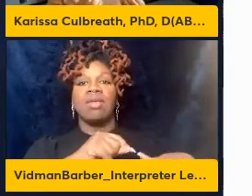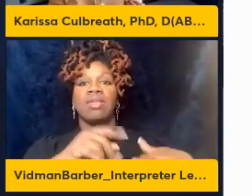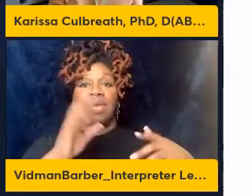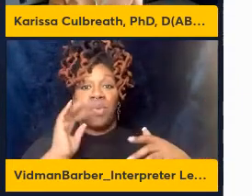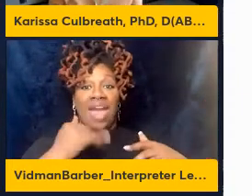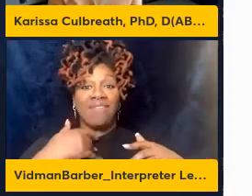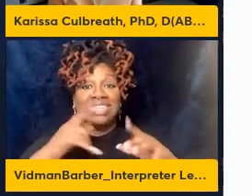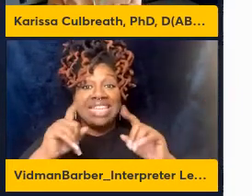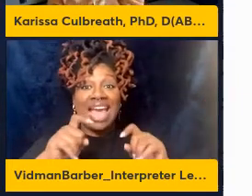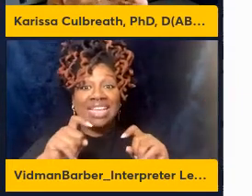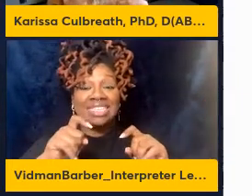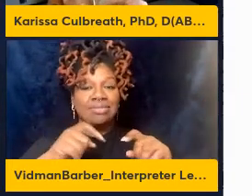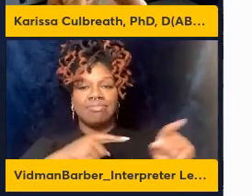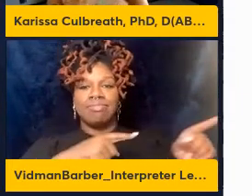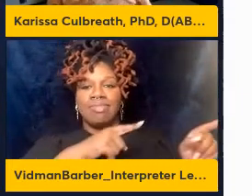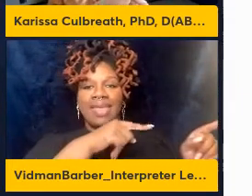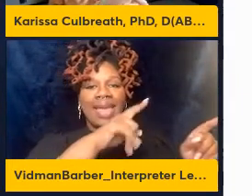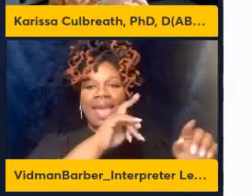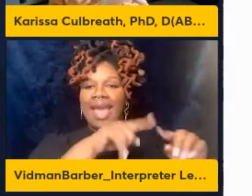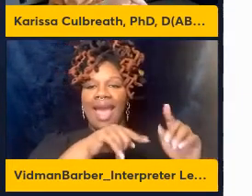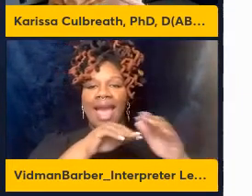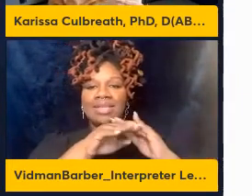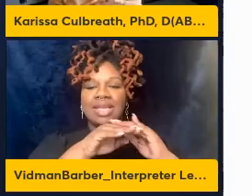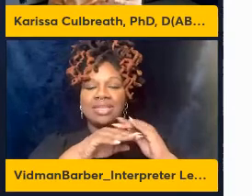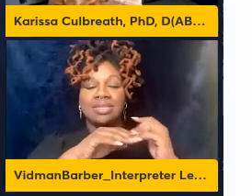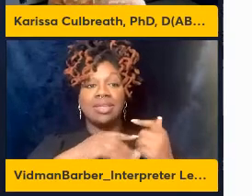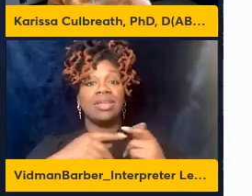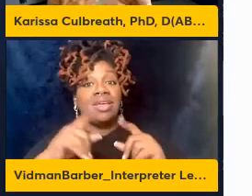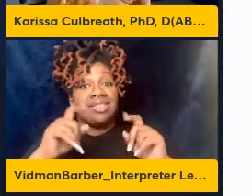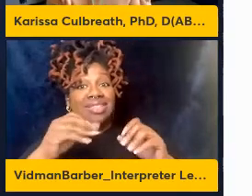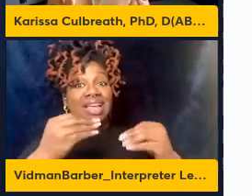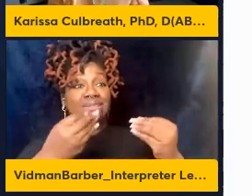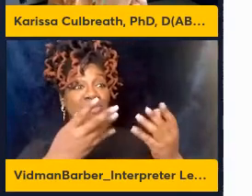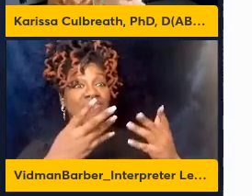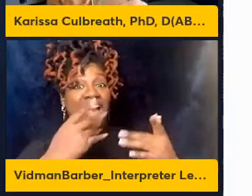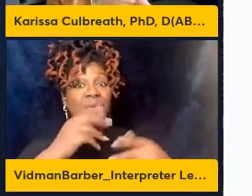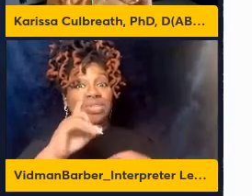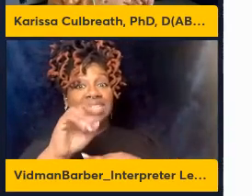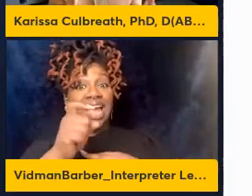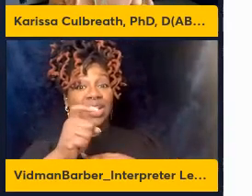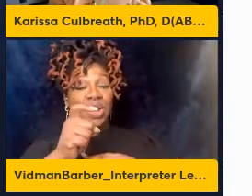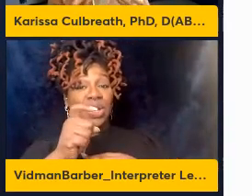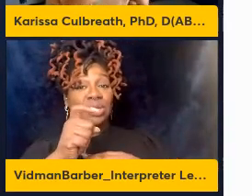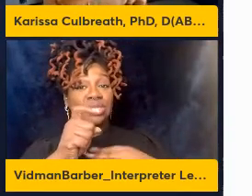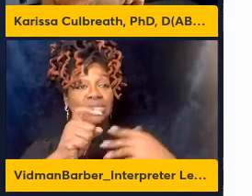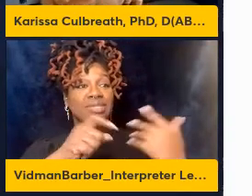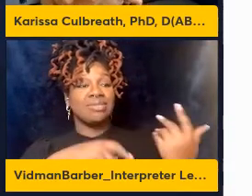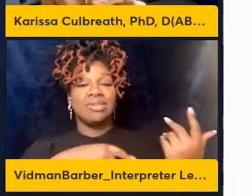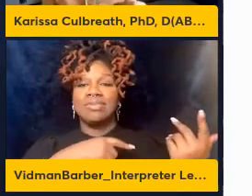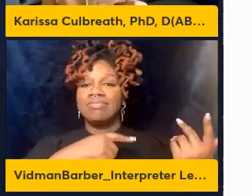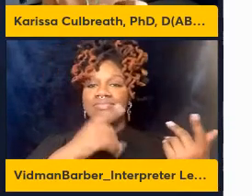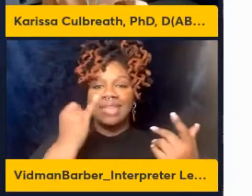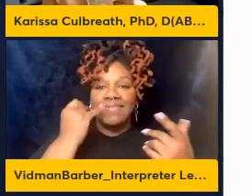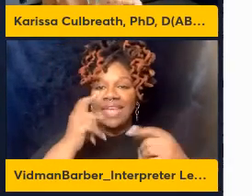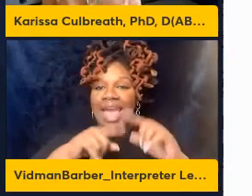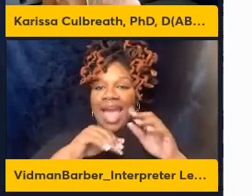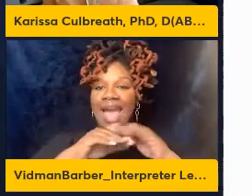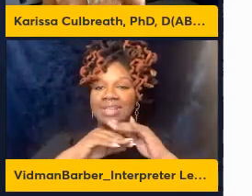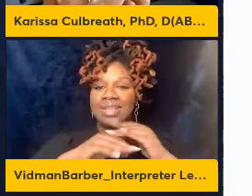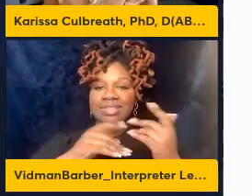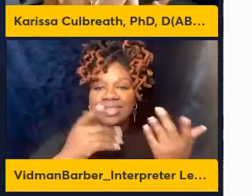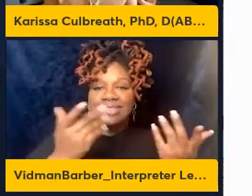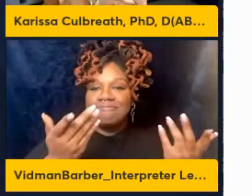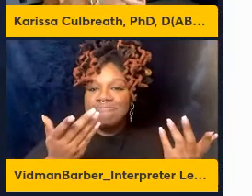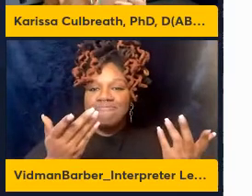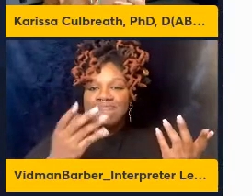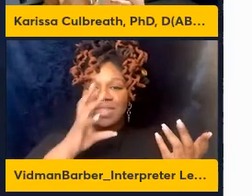won't be able to access. And while the test might be able to provide them the diagnosis that they would need, if they can't access it, they